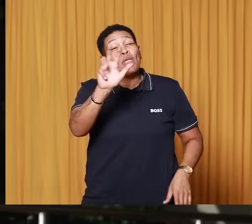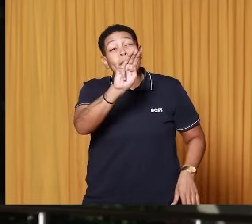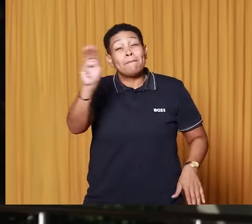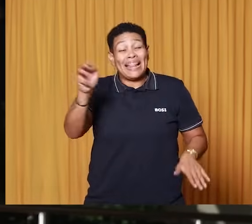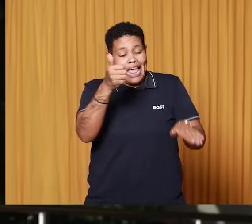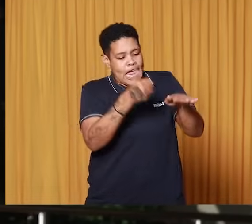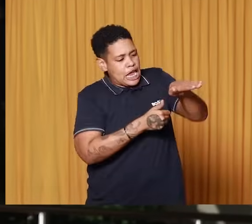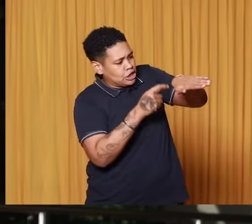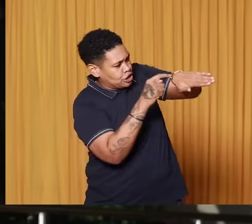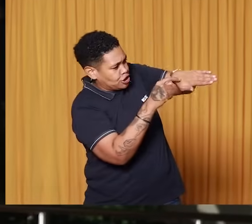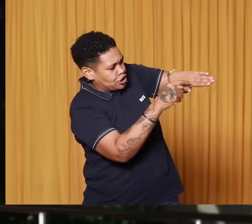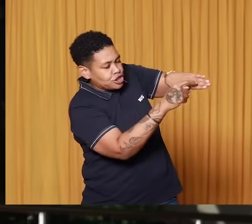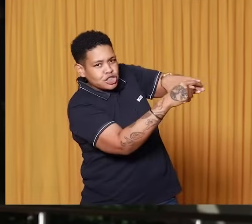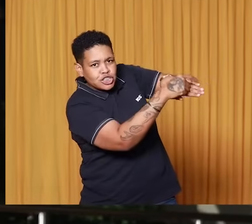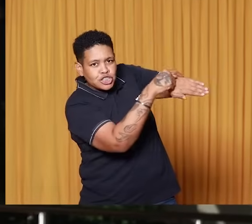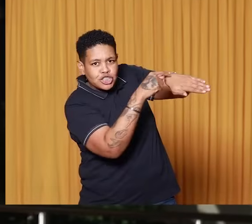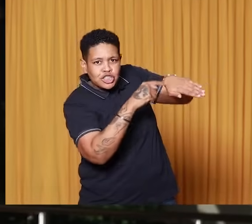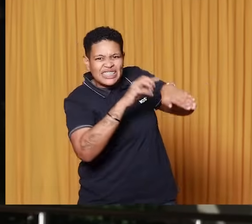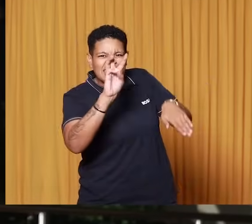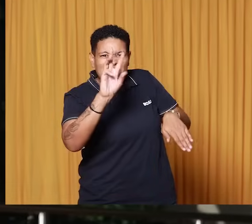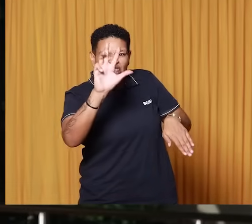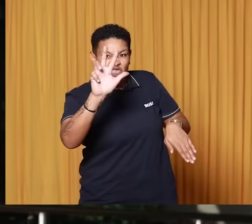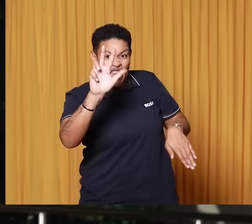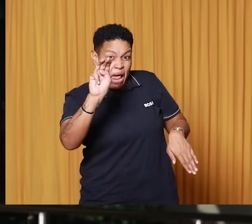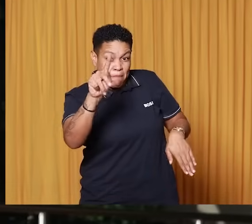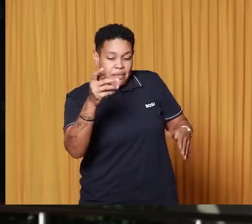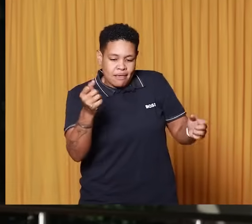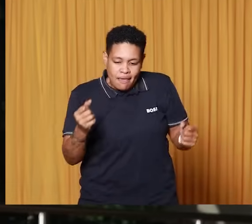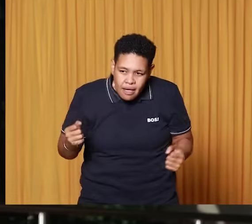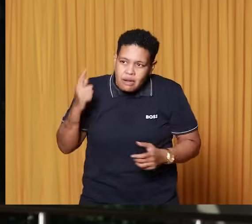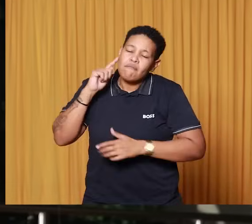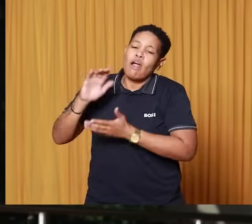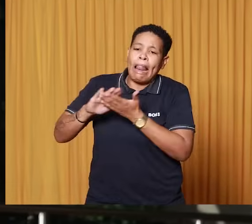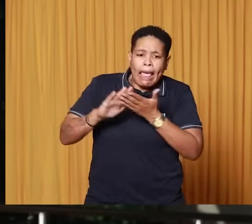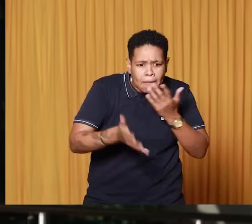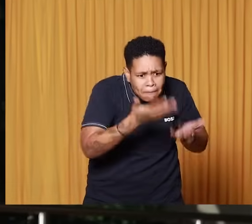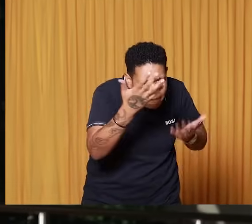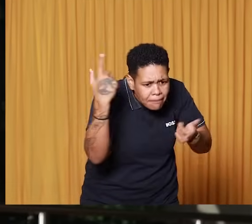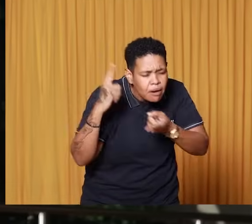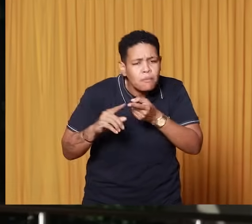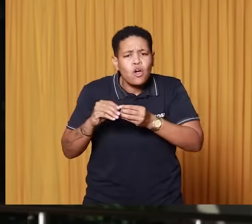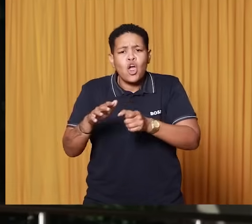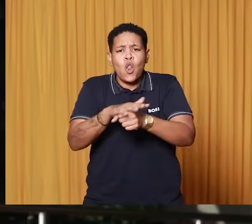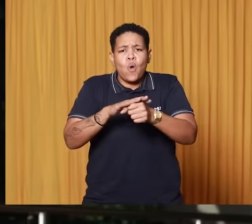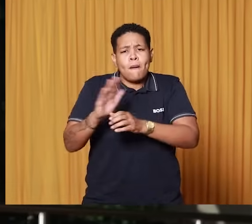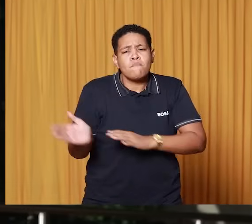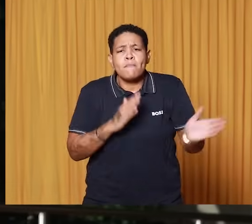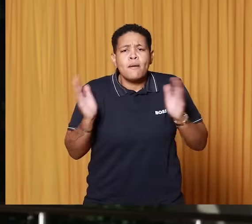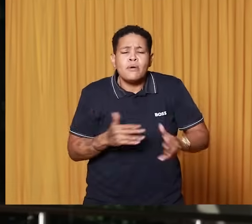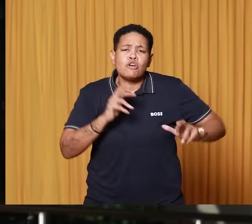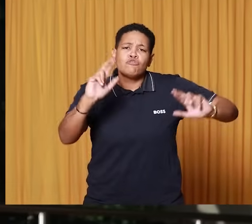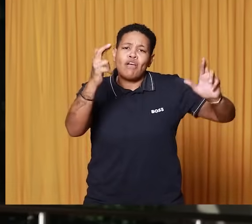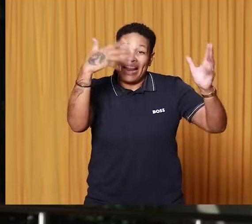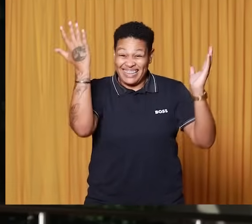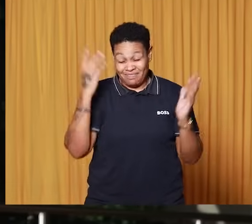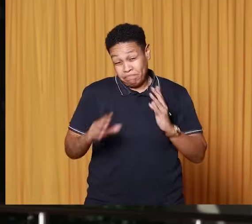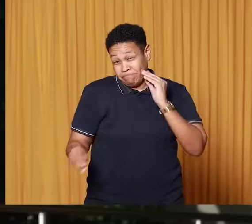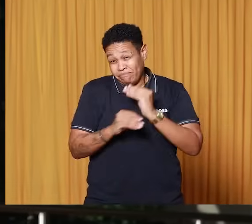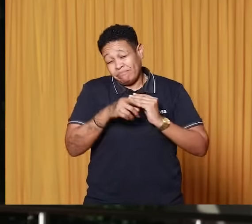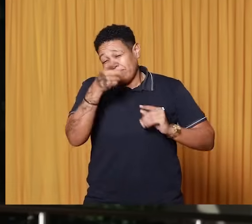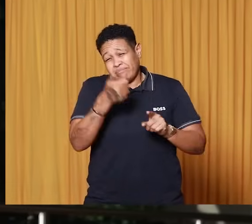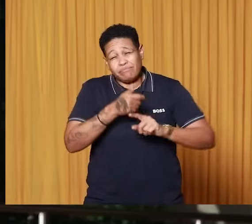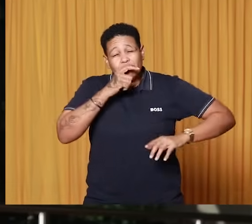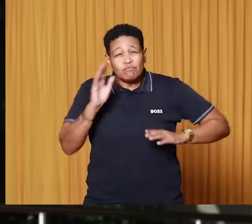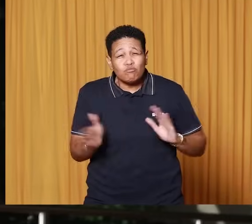million to each constituency to carry out emergency drain cleaning and local preparedness. In addition